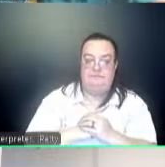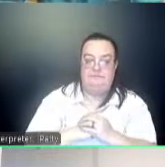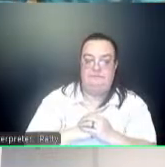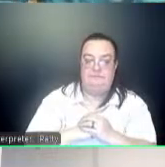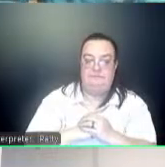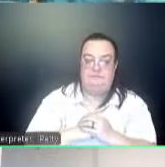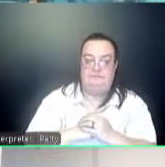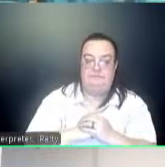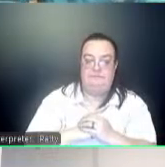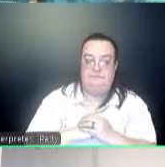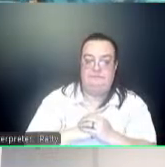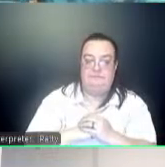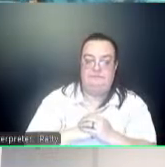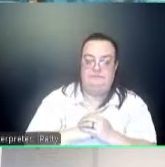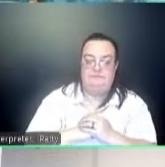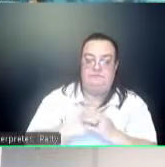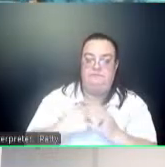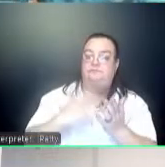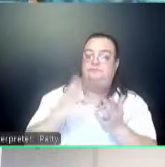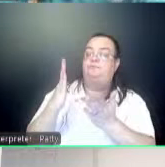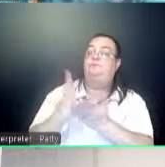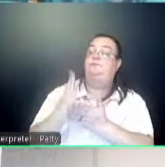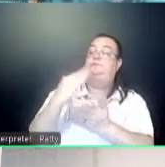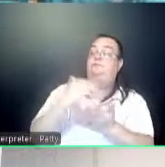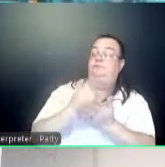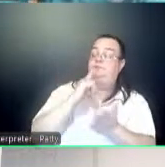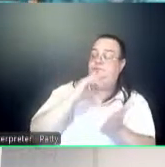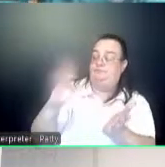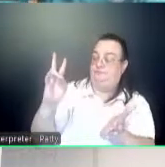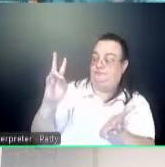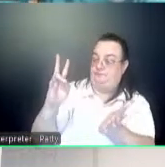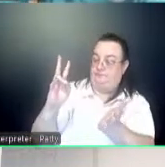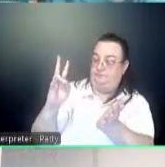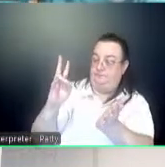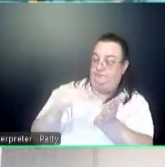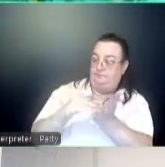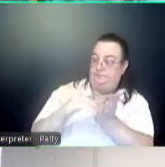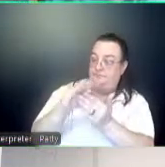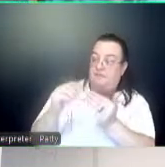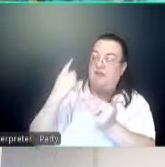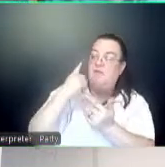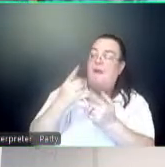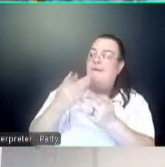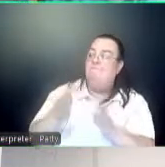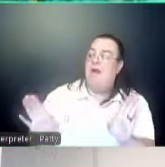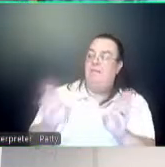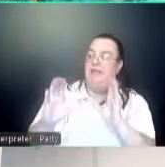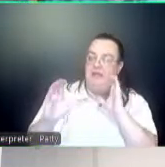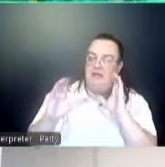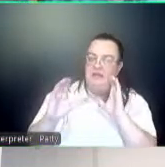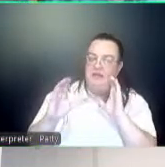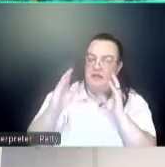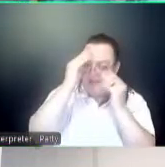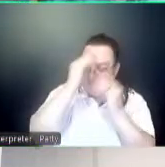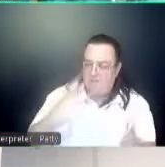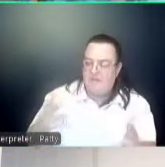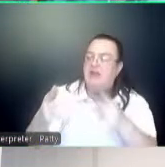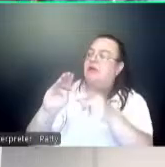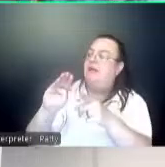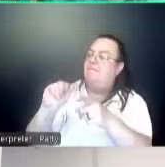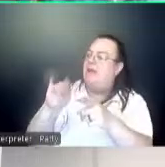And we have budgeted for $7,000 for public information. What is that?